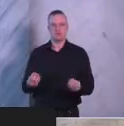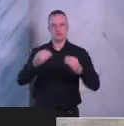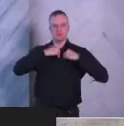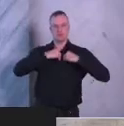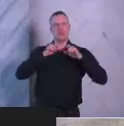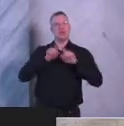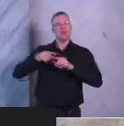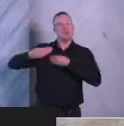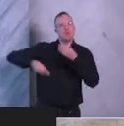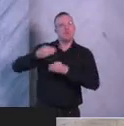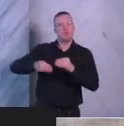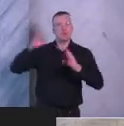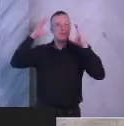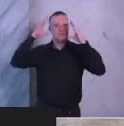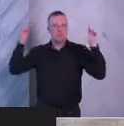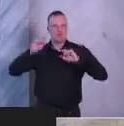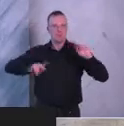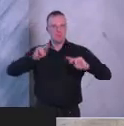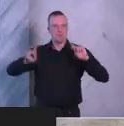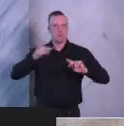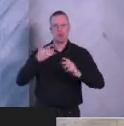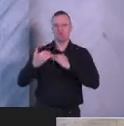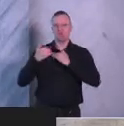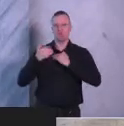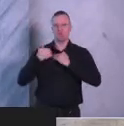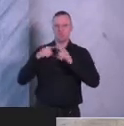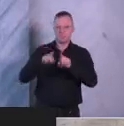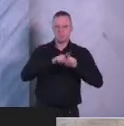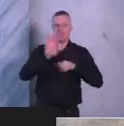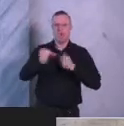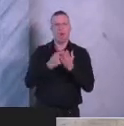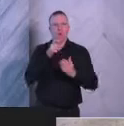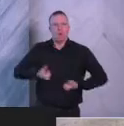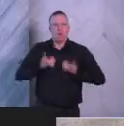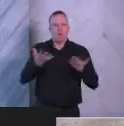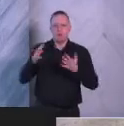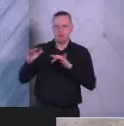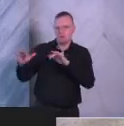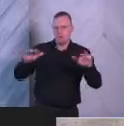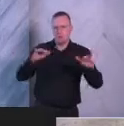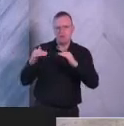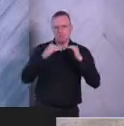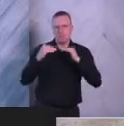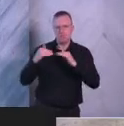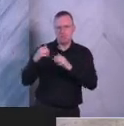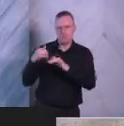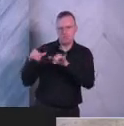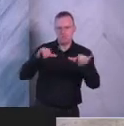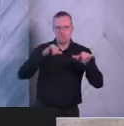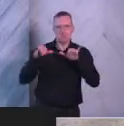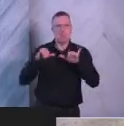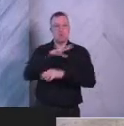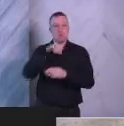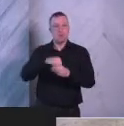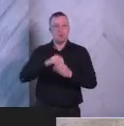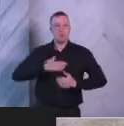tradition, almost of a sense of responsibility for our fellow man. And it's been part of my life, part of my parents' life, and part of my